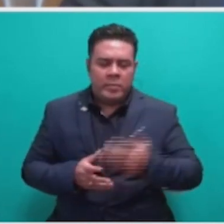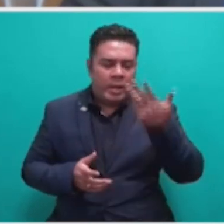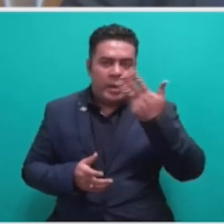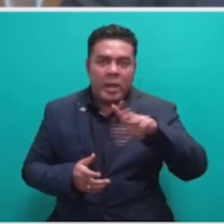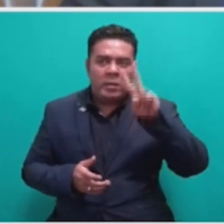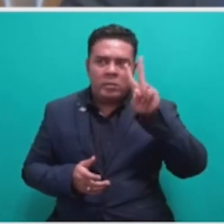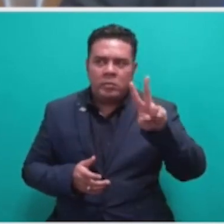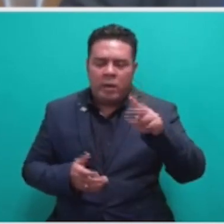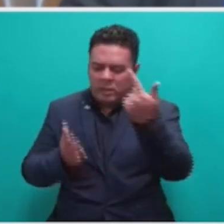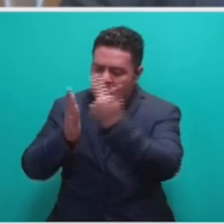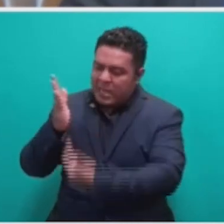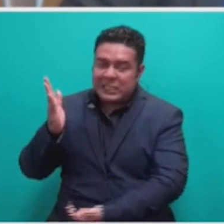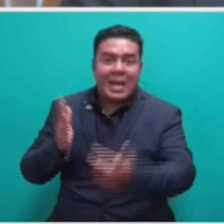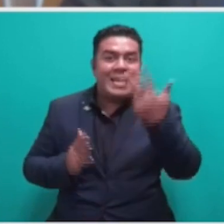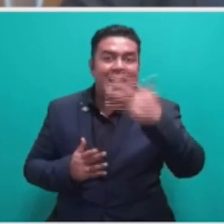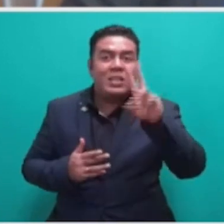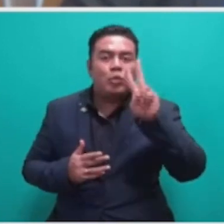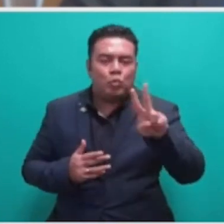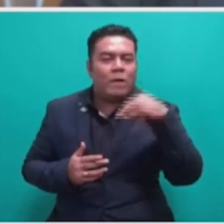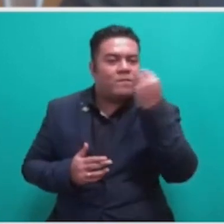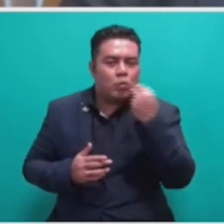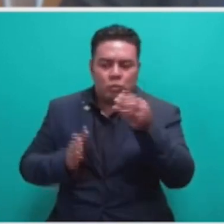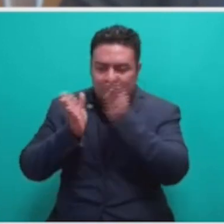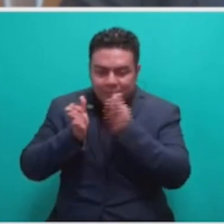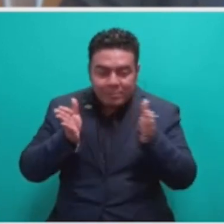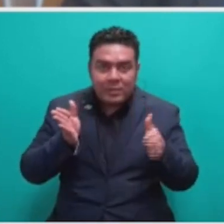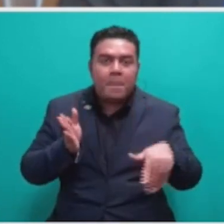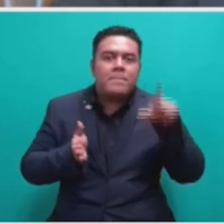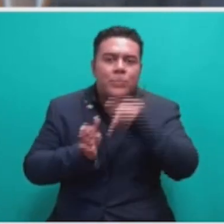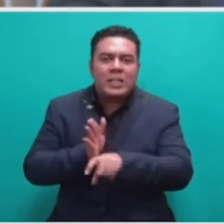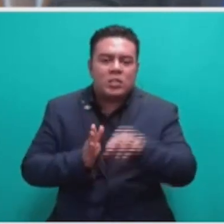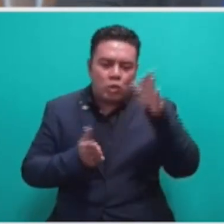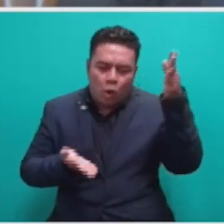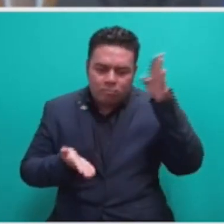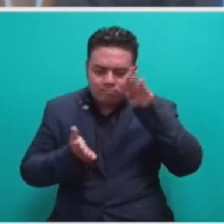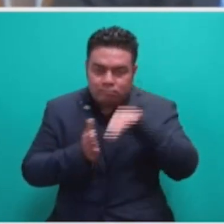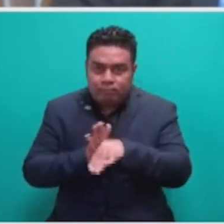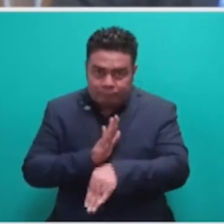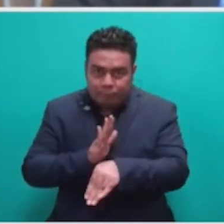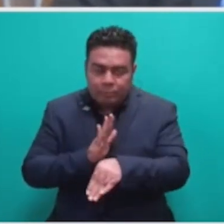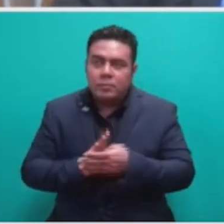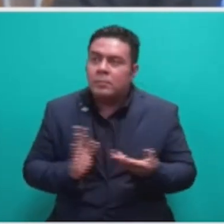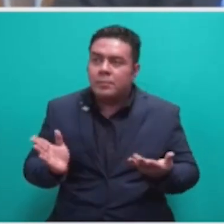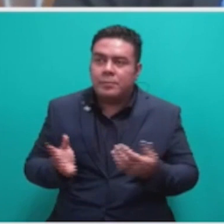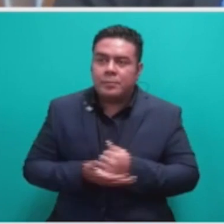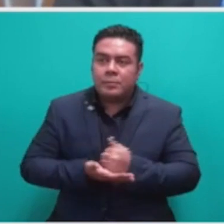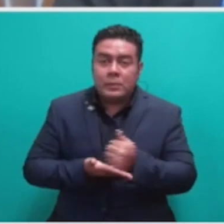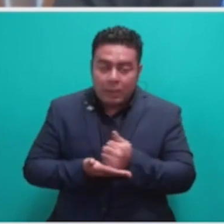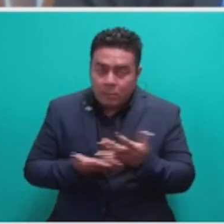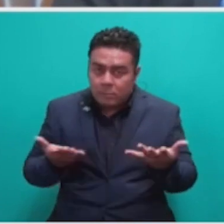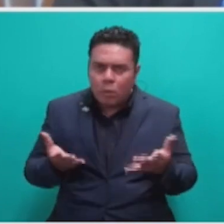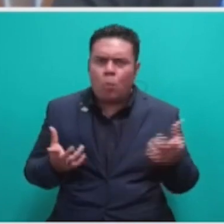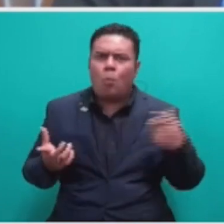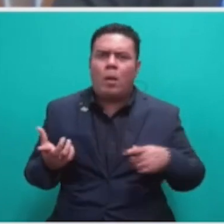92, this is the list, 92 food items, the prices have gone down. And there are a number of factors